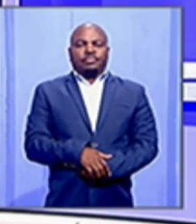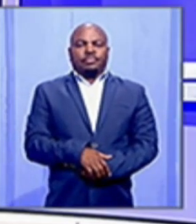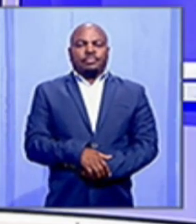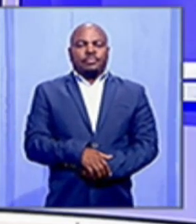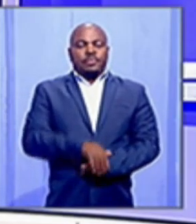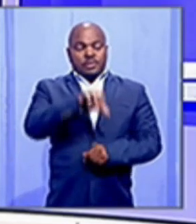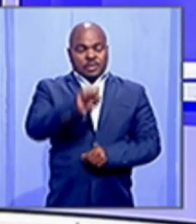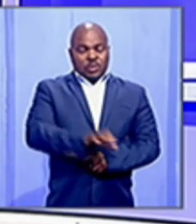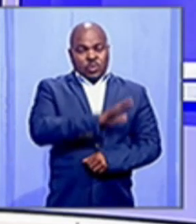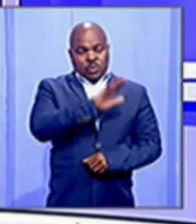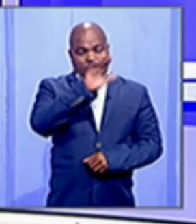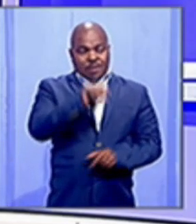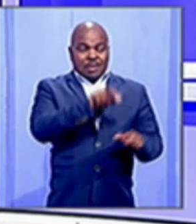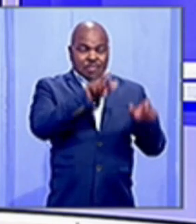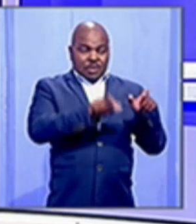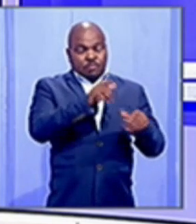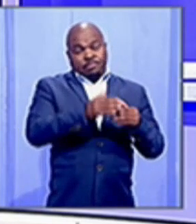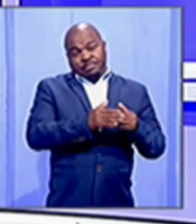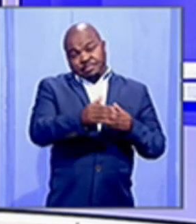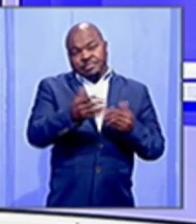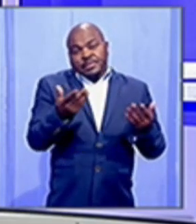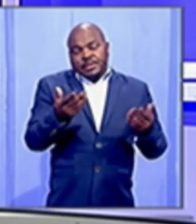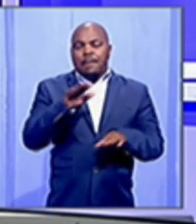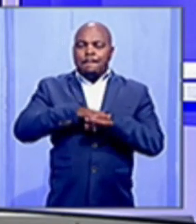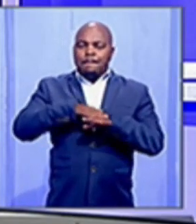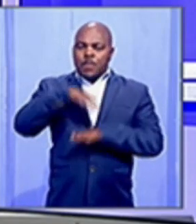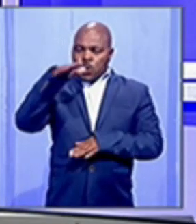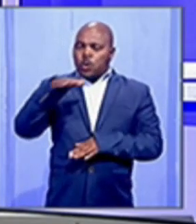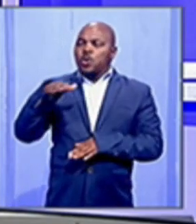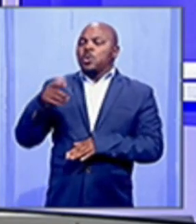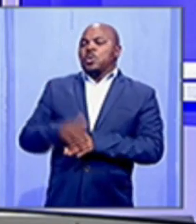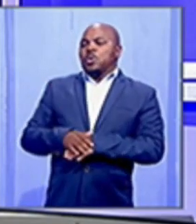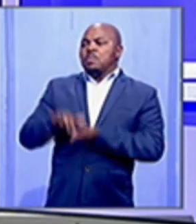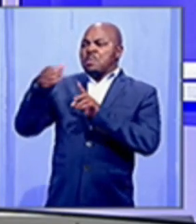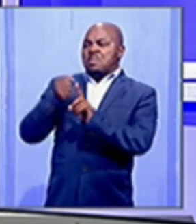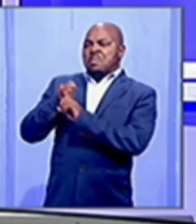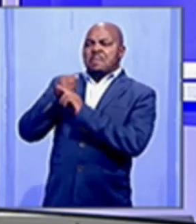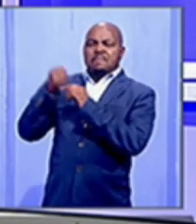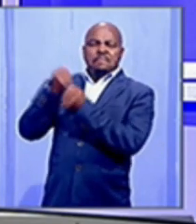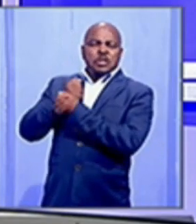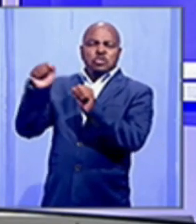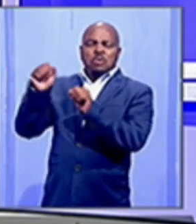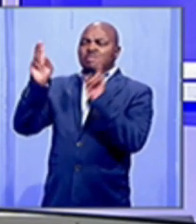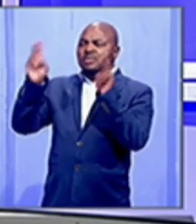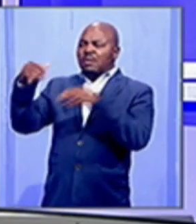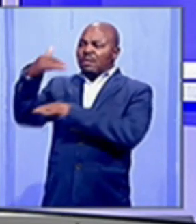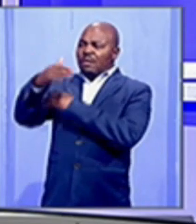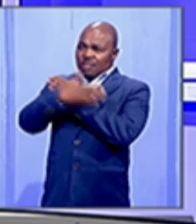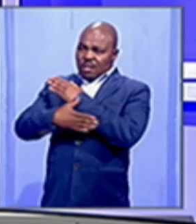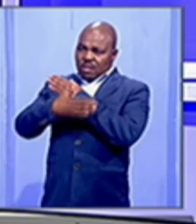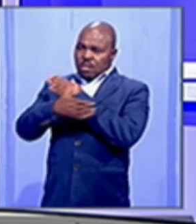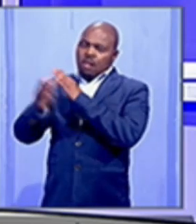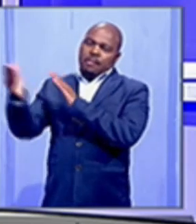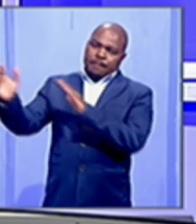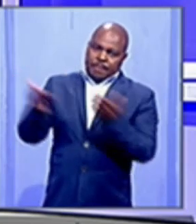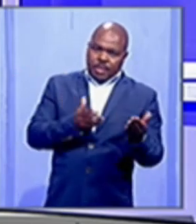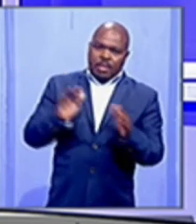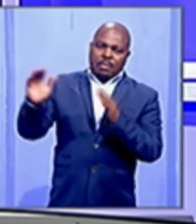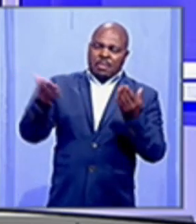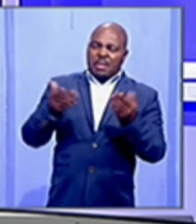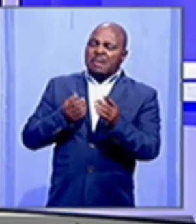Maaforika Borwa a ka solofela go busediwa gae ga ditopo tsa balwela kgololosego ba ba tlhokafaletseng kwa dinageng tsa kwa ntle ka nako